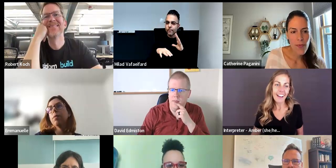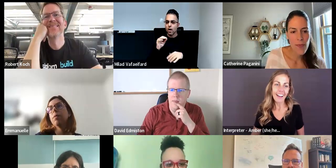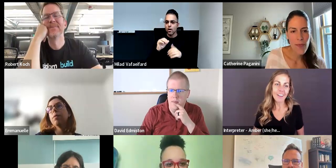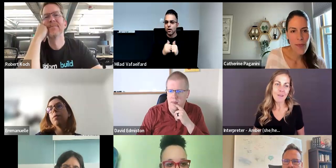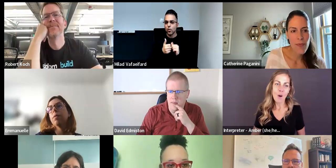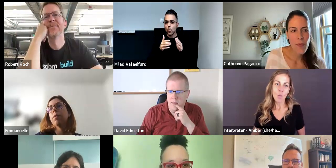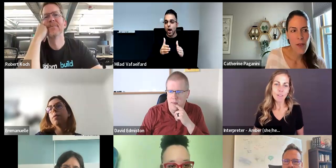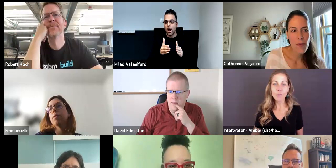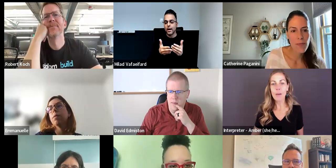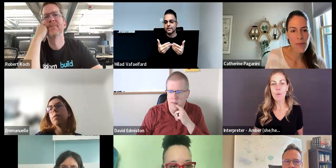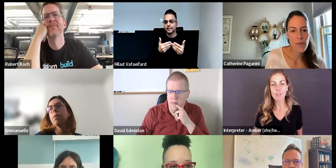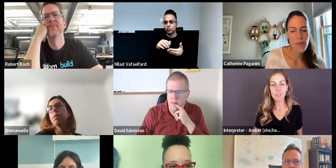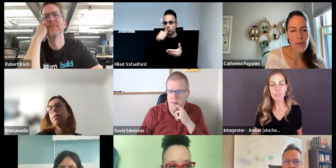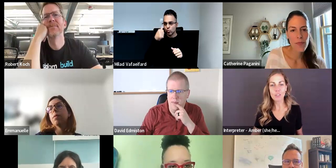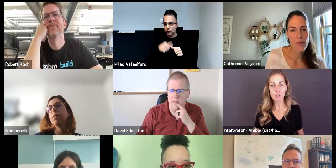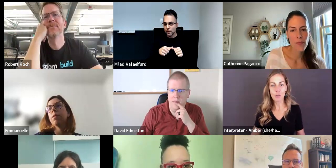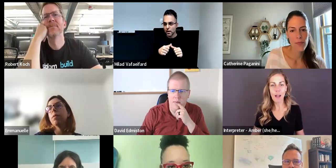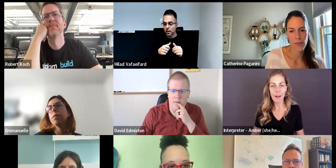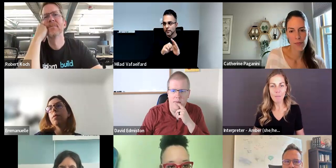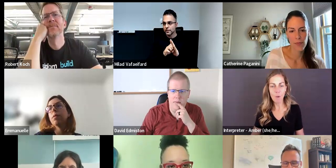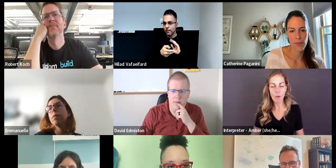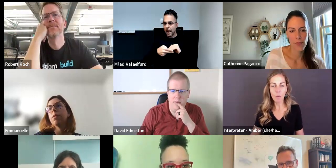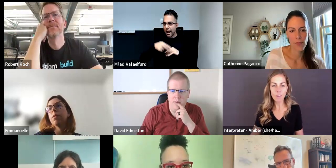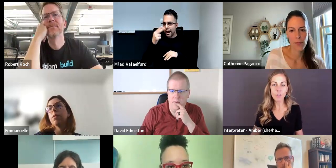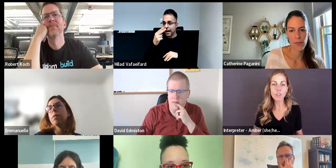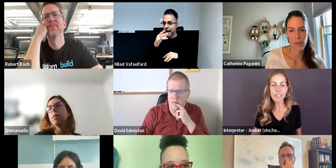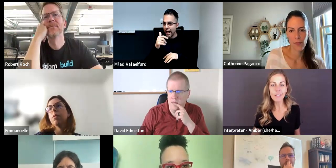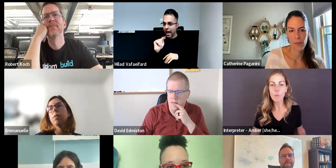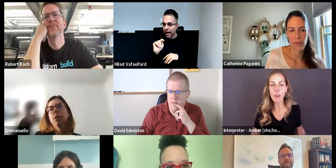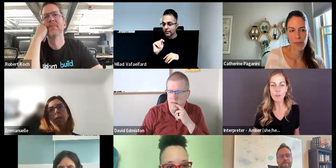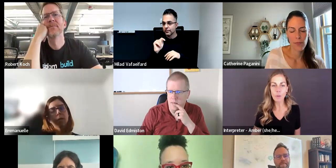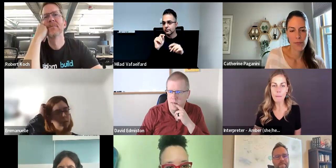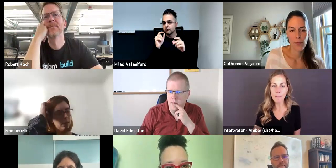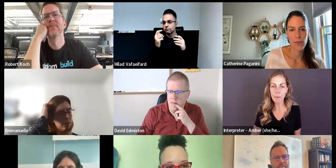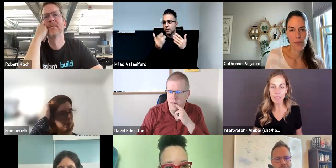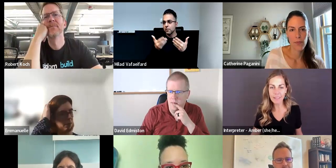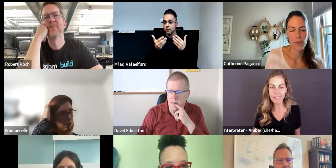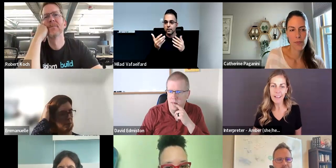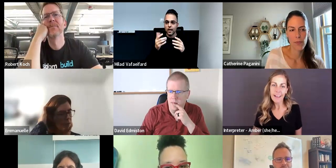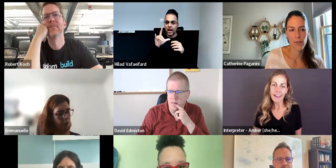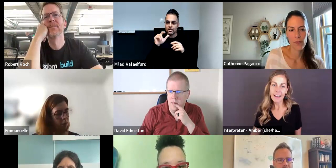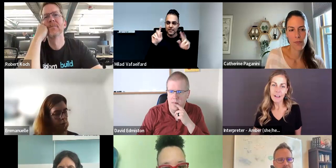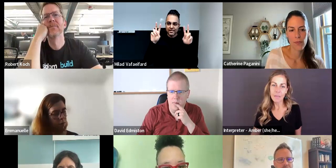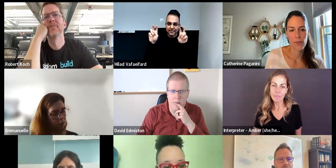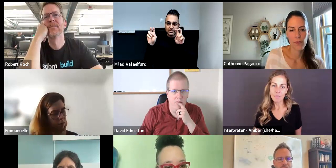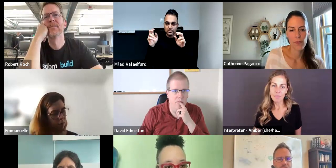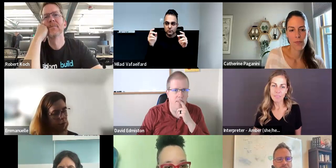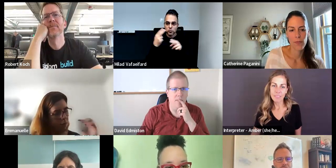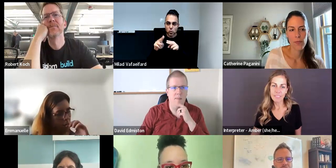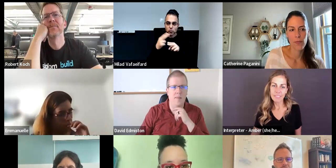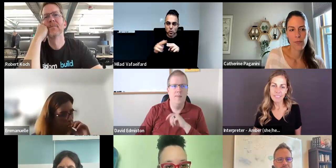here. What do I want to contribute? What's a good, easy way to remember this?